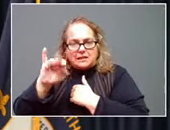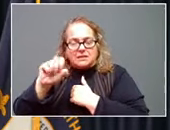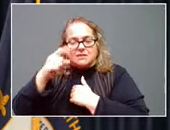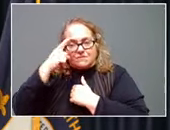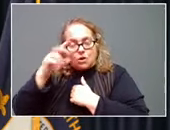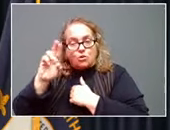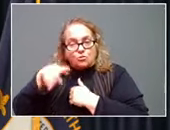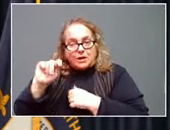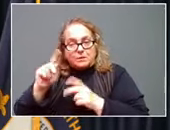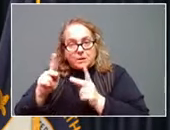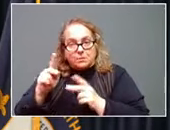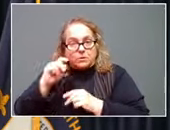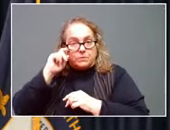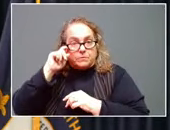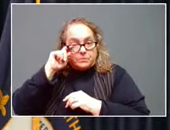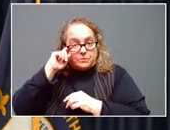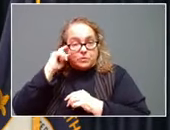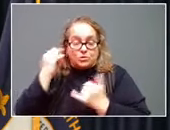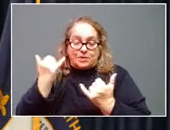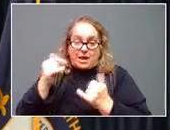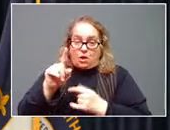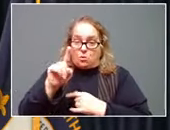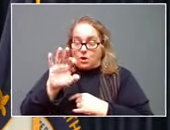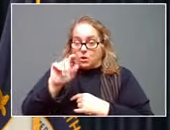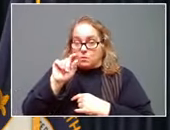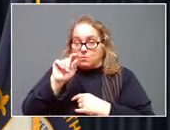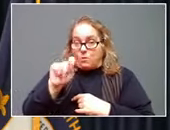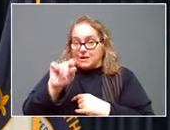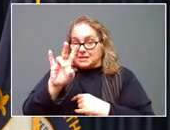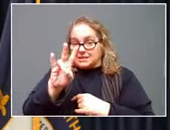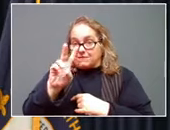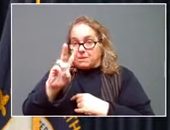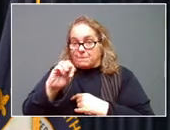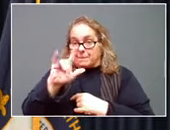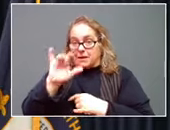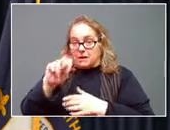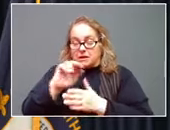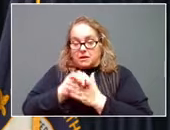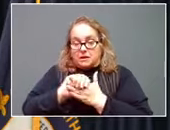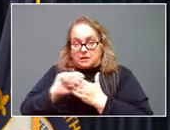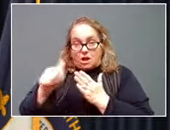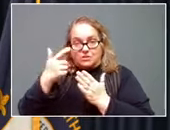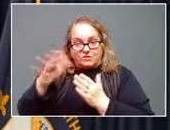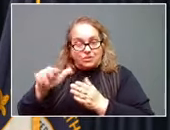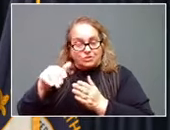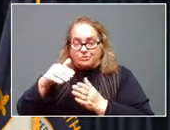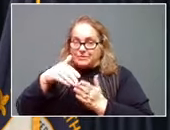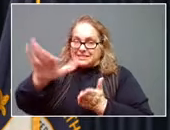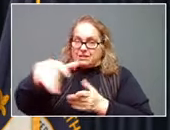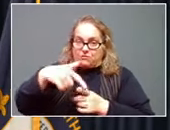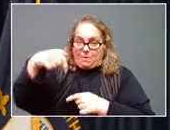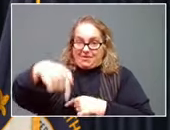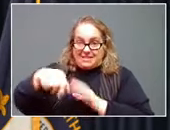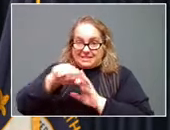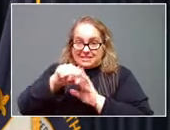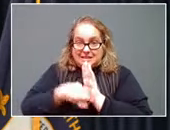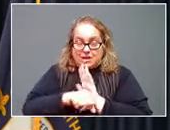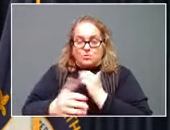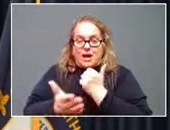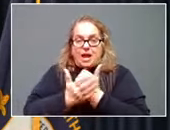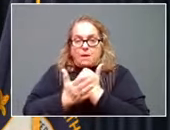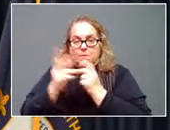date, $107.3 million has been deployed by this state to help our renters with housing and utility costs. There is